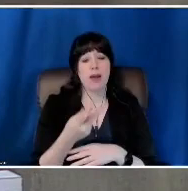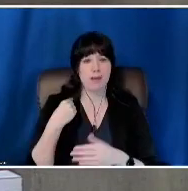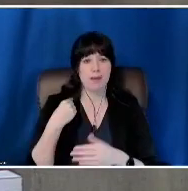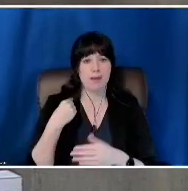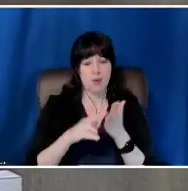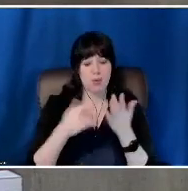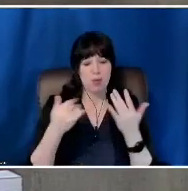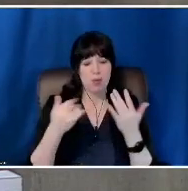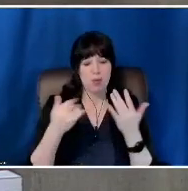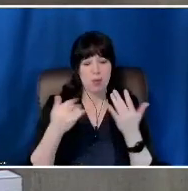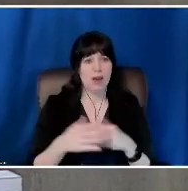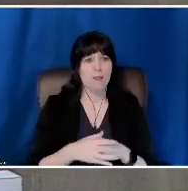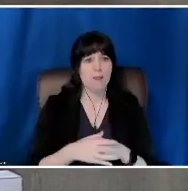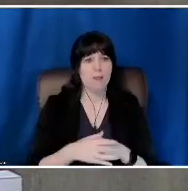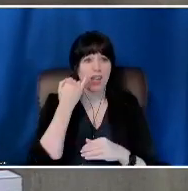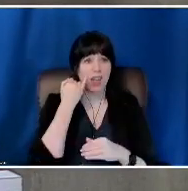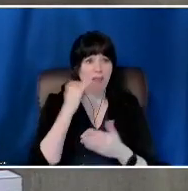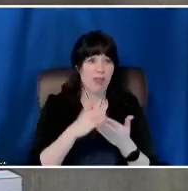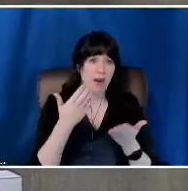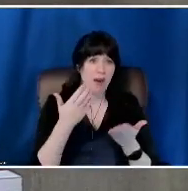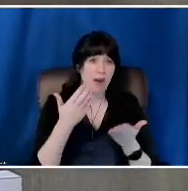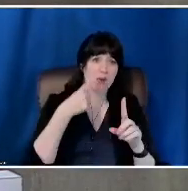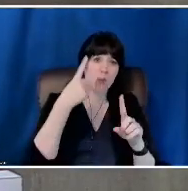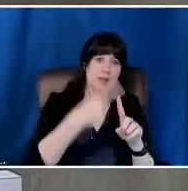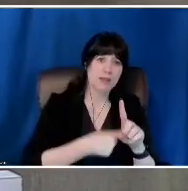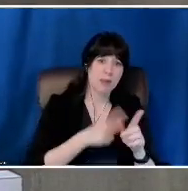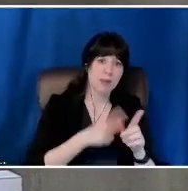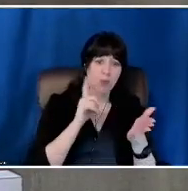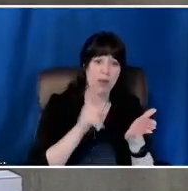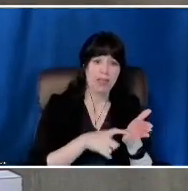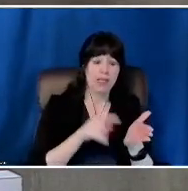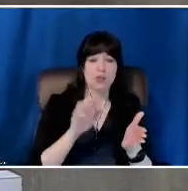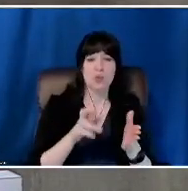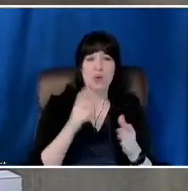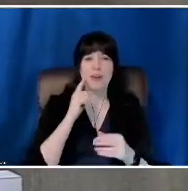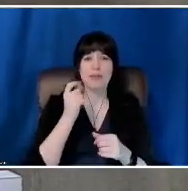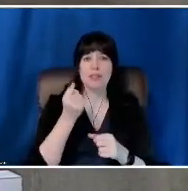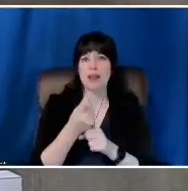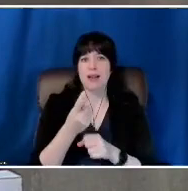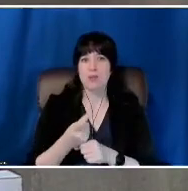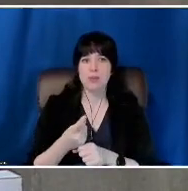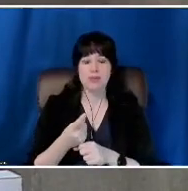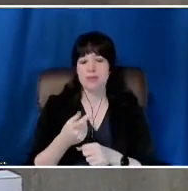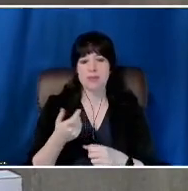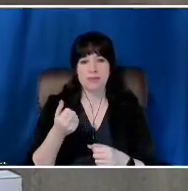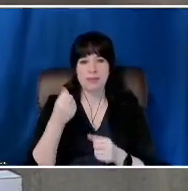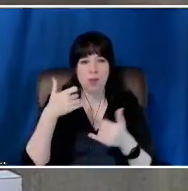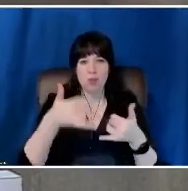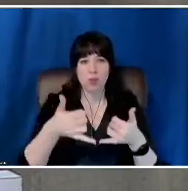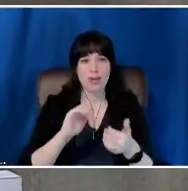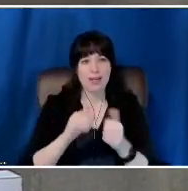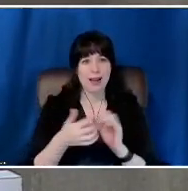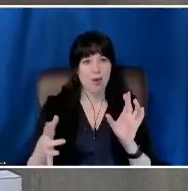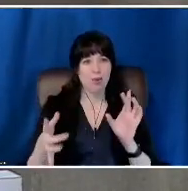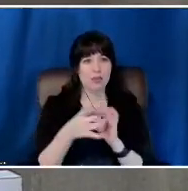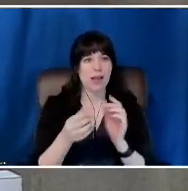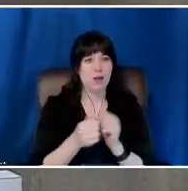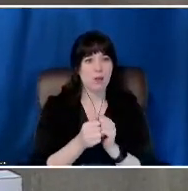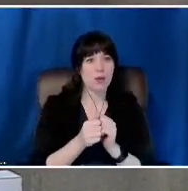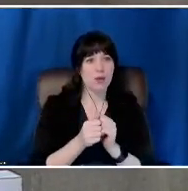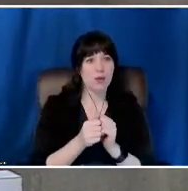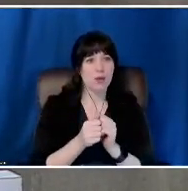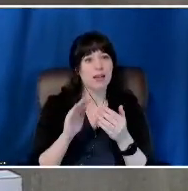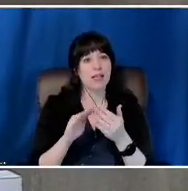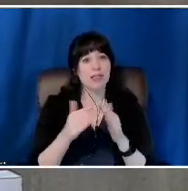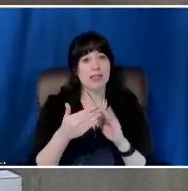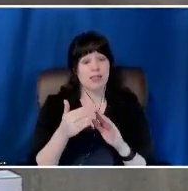that's like a monthly thing where we have recognition or if it's an annual award and how that would tie into the community awards that the city already has. So trying to find a way to